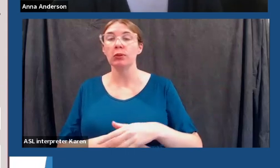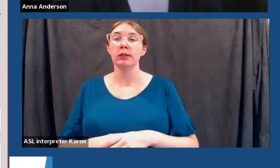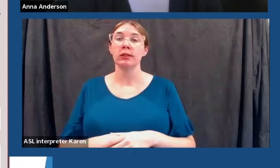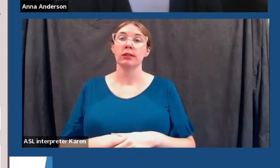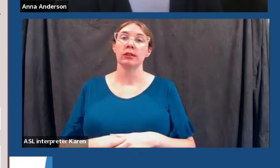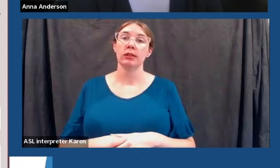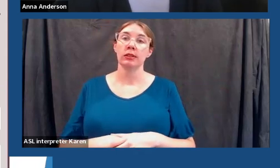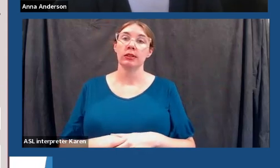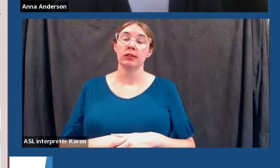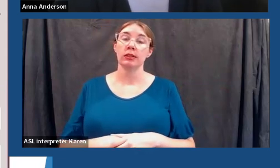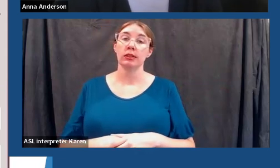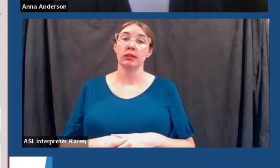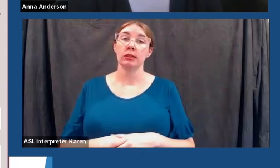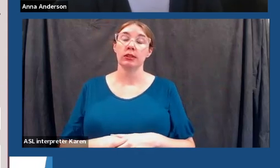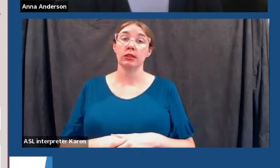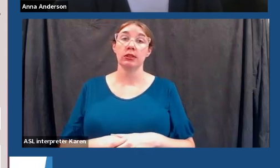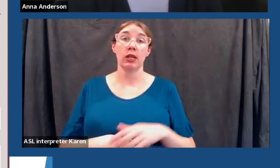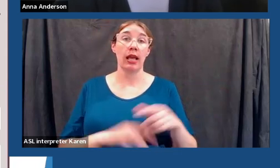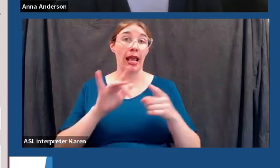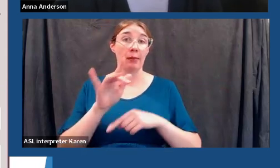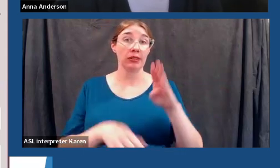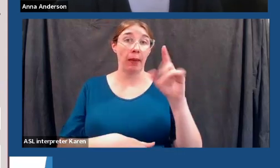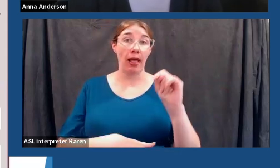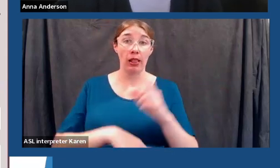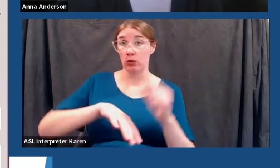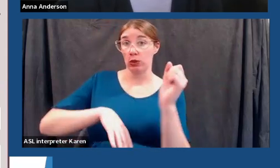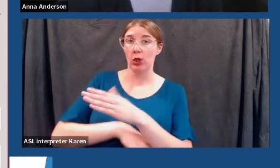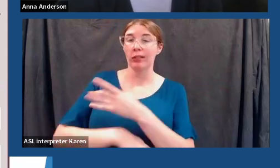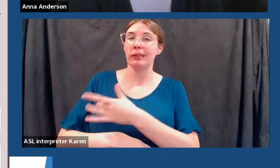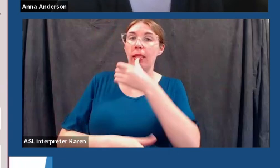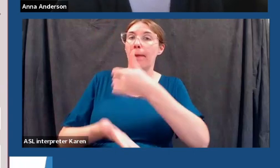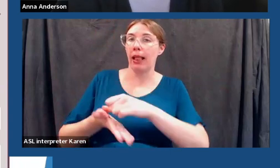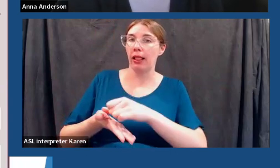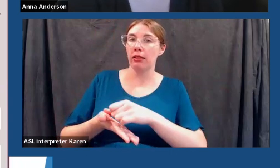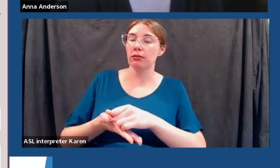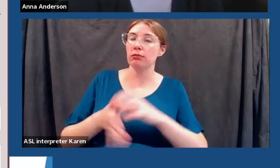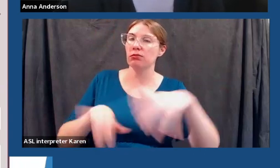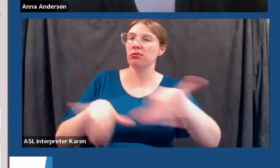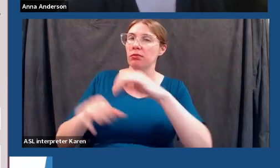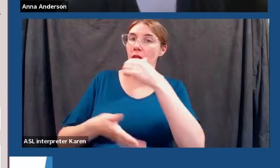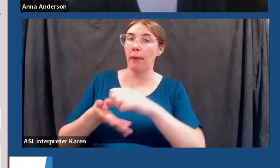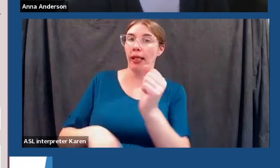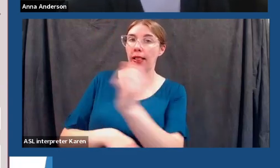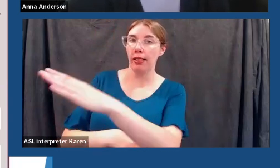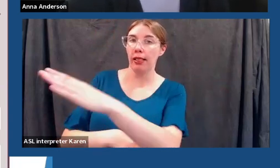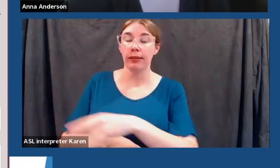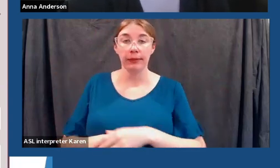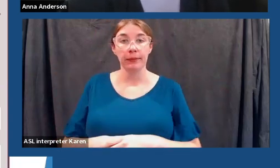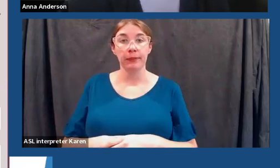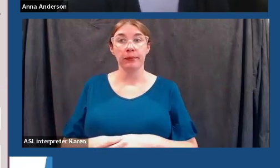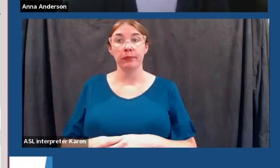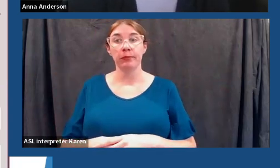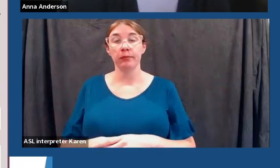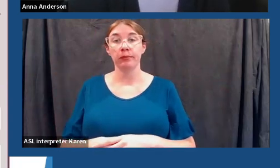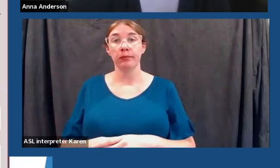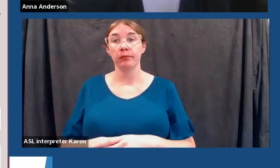In order to return an absentee ballot, you can do it by mail, which is how lots of people do it. You can return an absentee ballot, but it